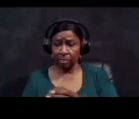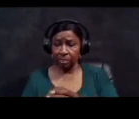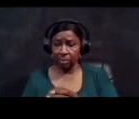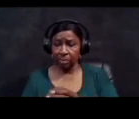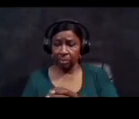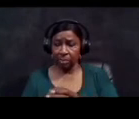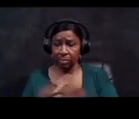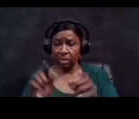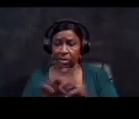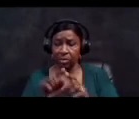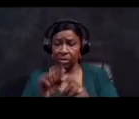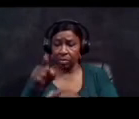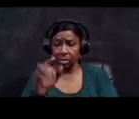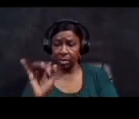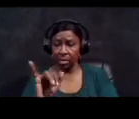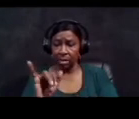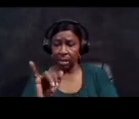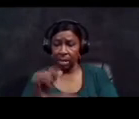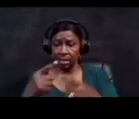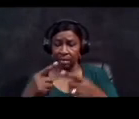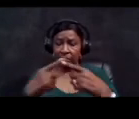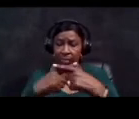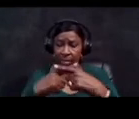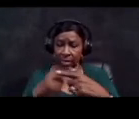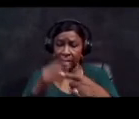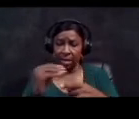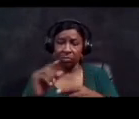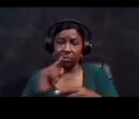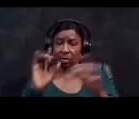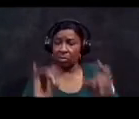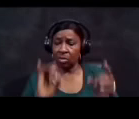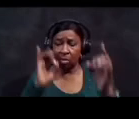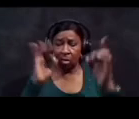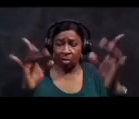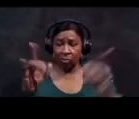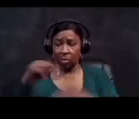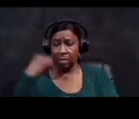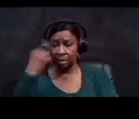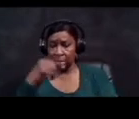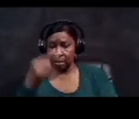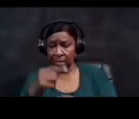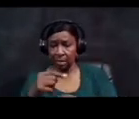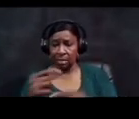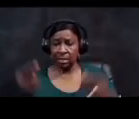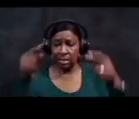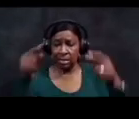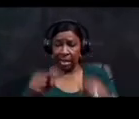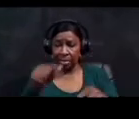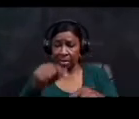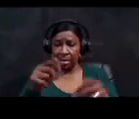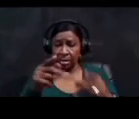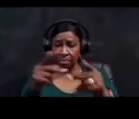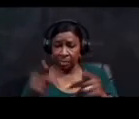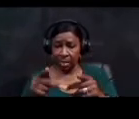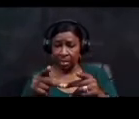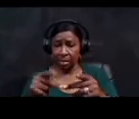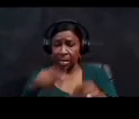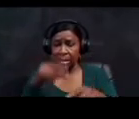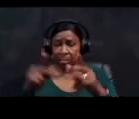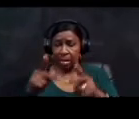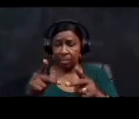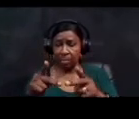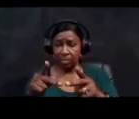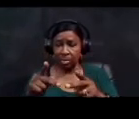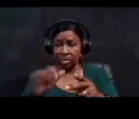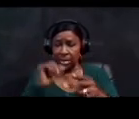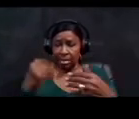and thereby US complicity in devastating disappearances, massacres, and displacement of people. So in